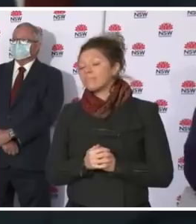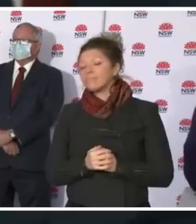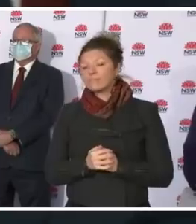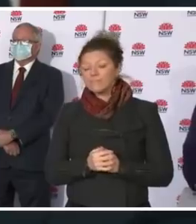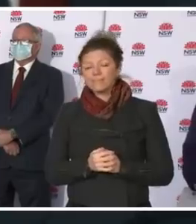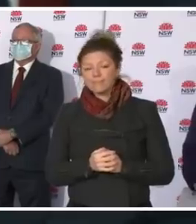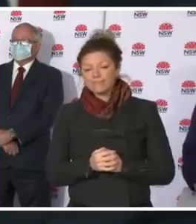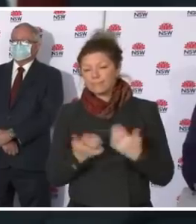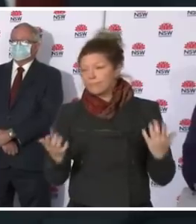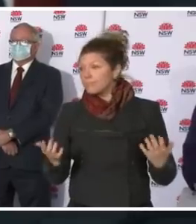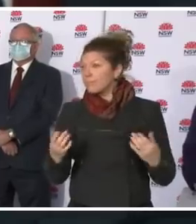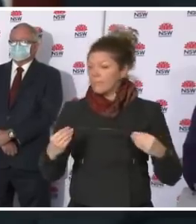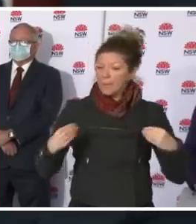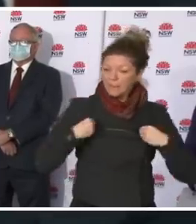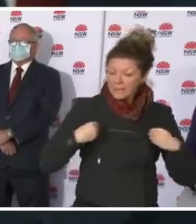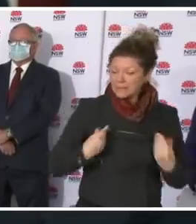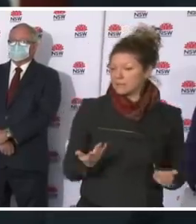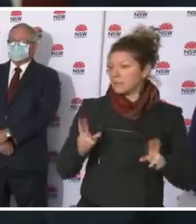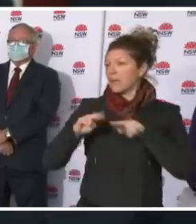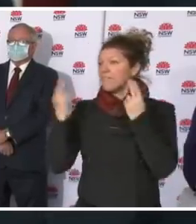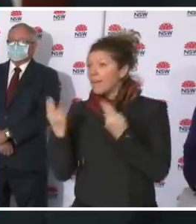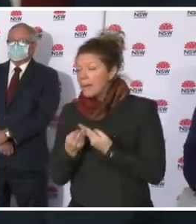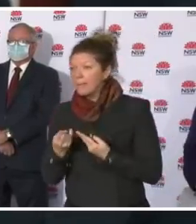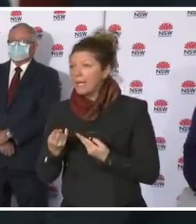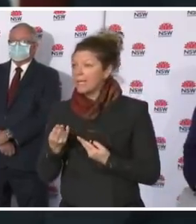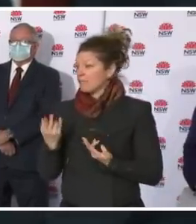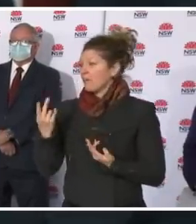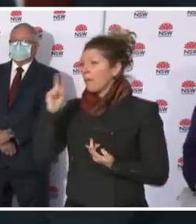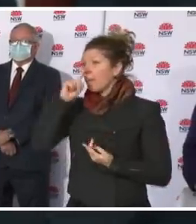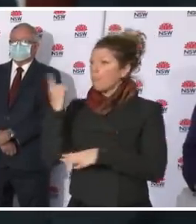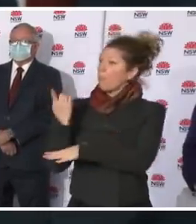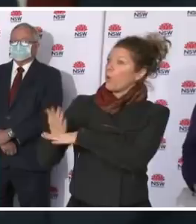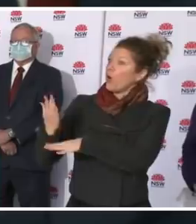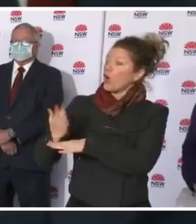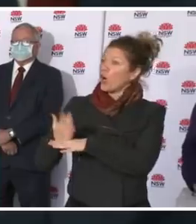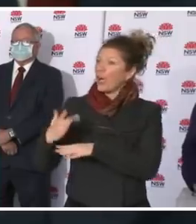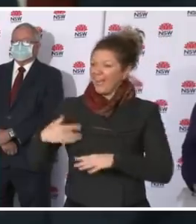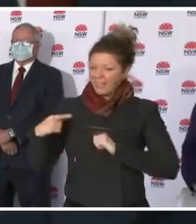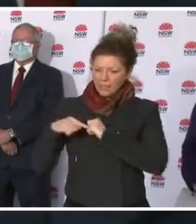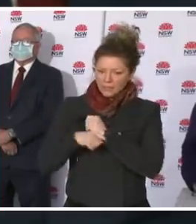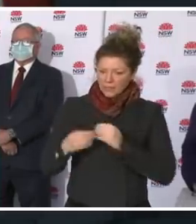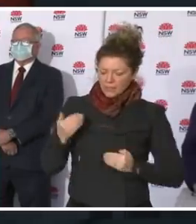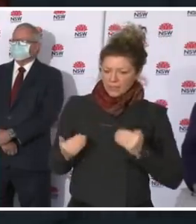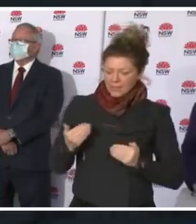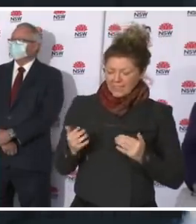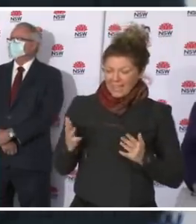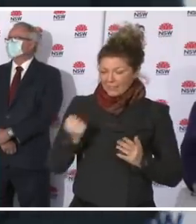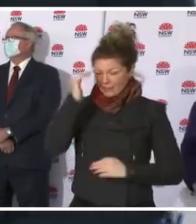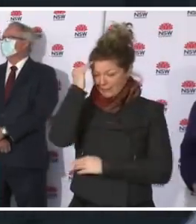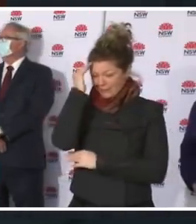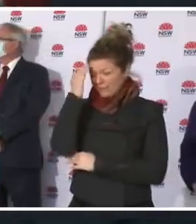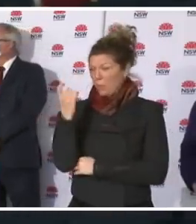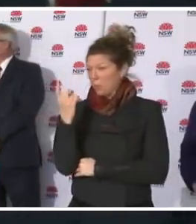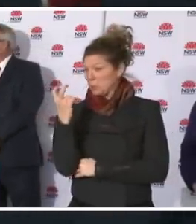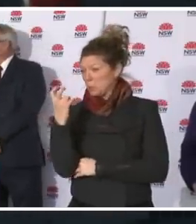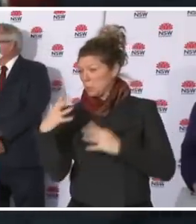and businesses to bounce back as soon as we can, we must take these difficult decisions, which we did. And I also want to assure the community